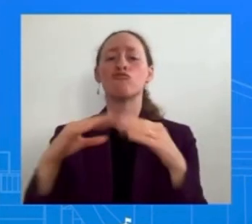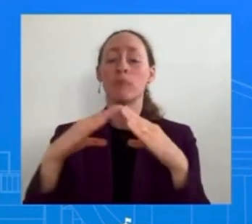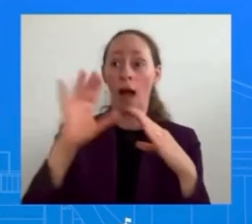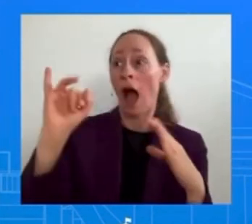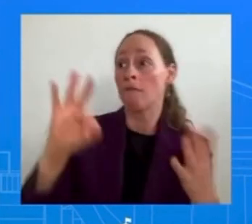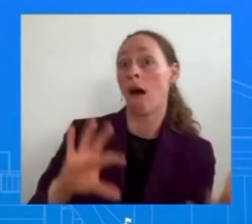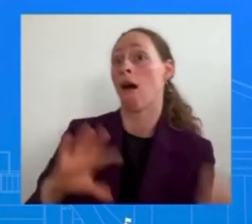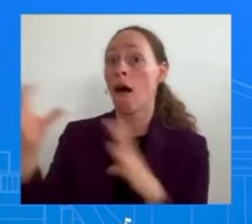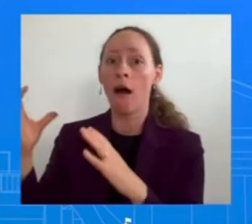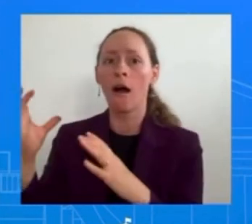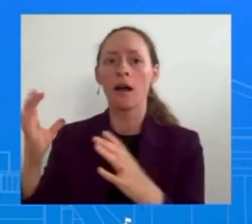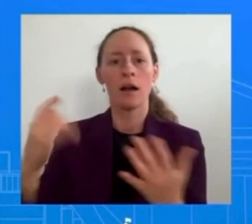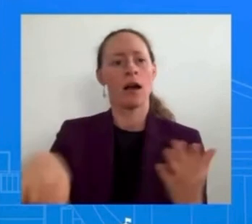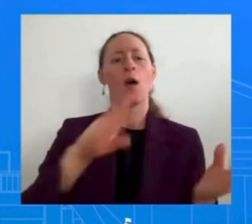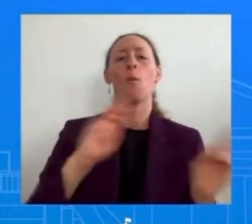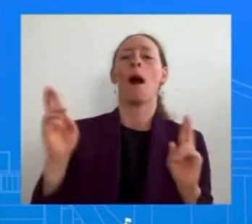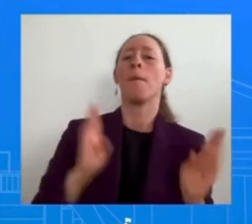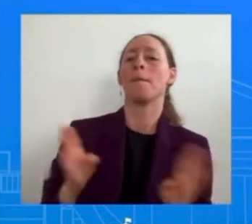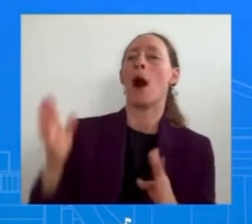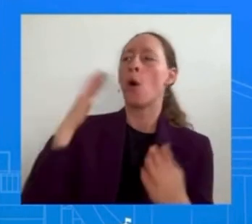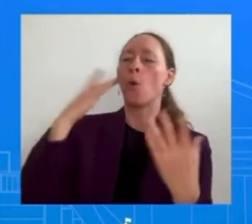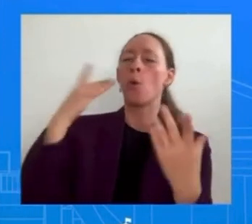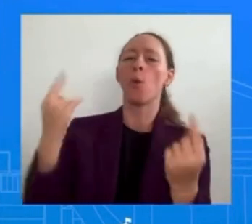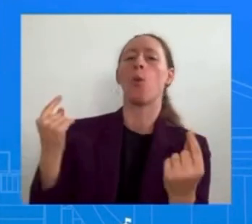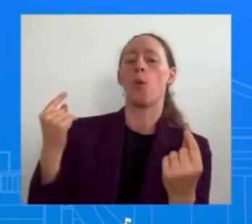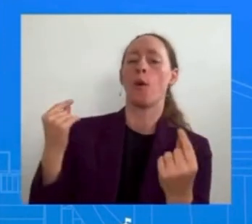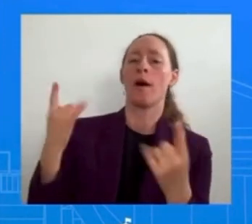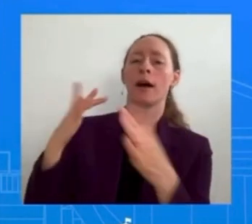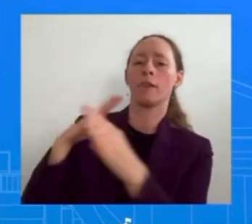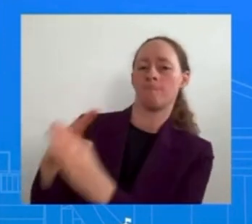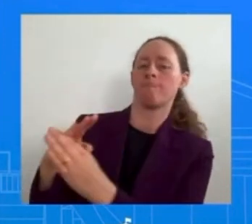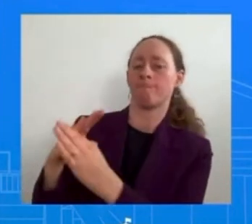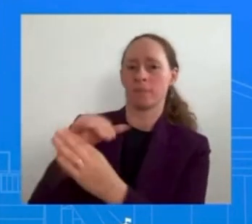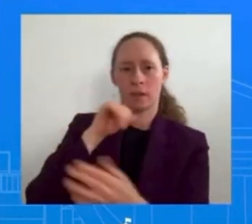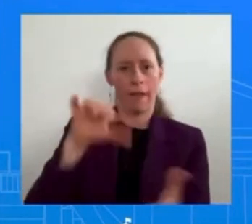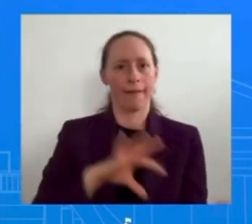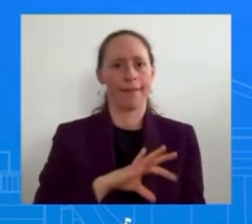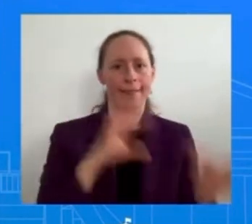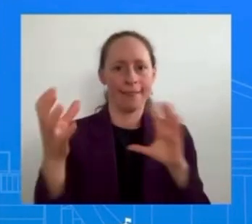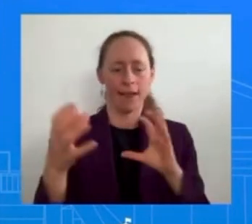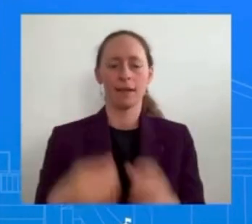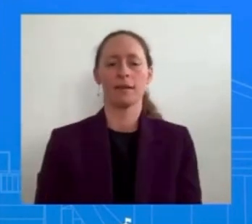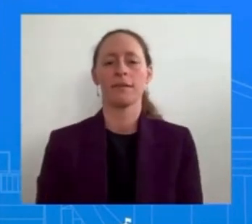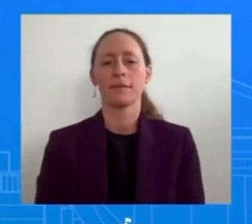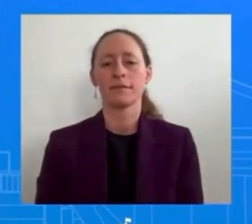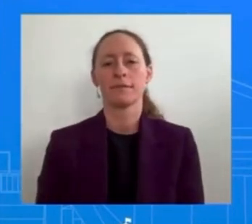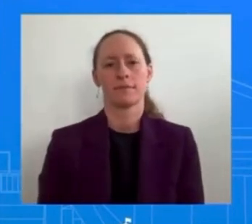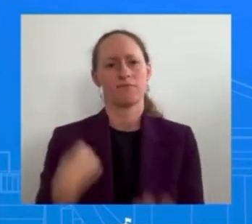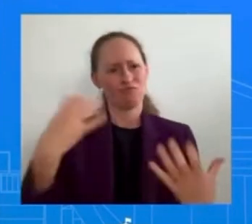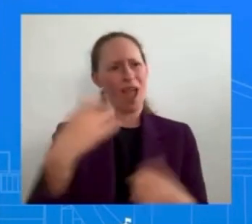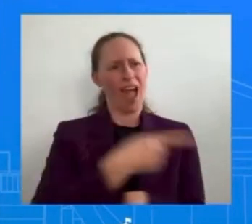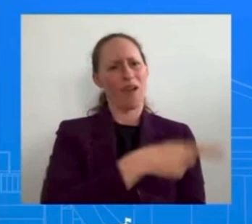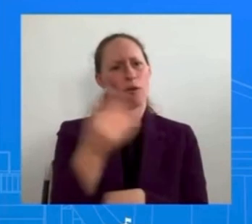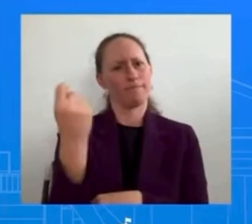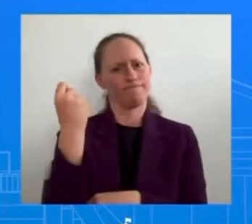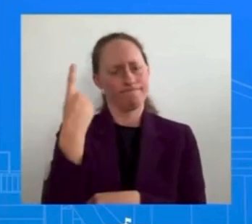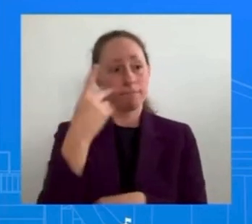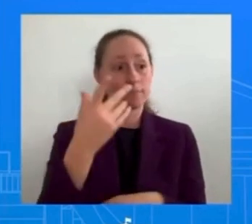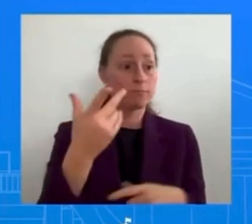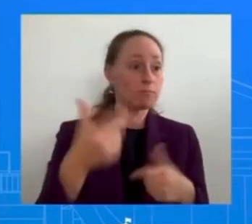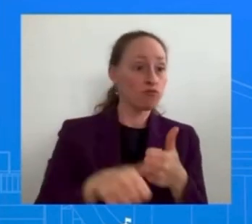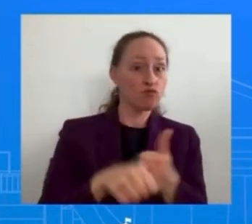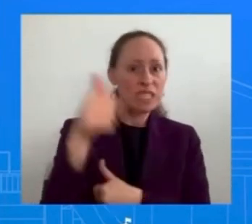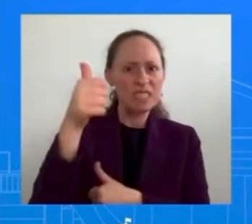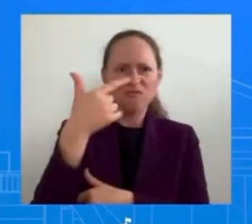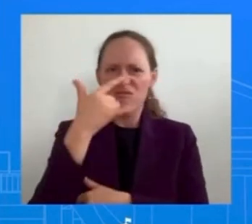understand what the future risks are that they could potentially face, and they can take the proper measures to make sure that they are prepared, them and their families, to protect